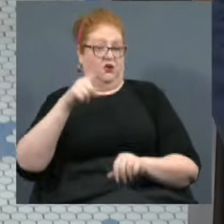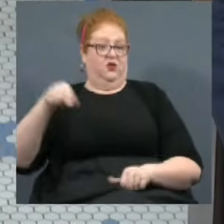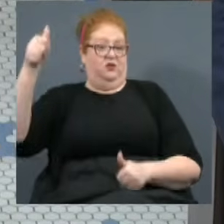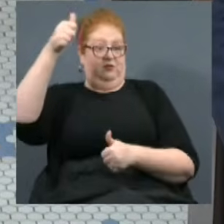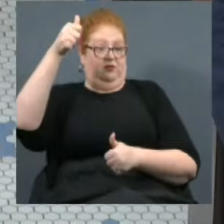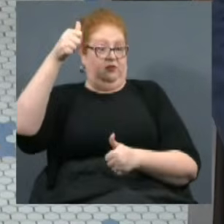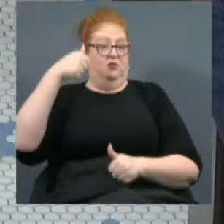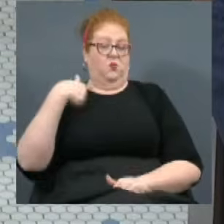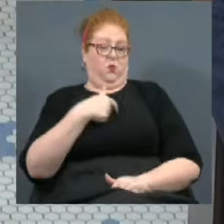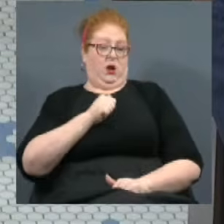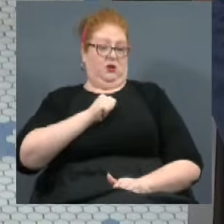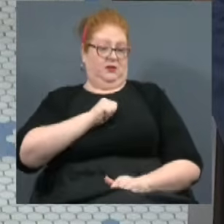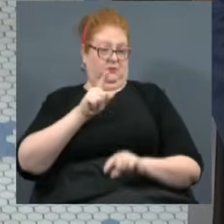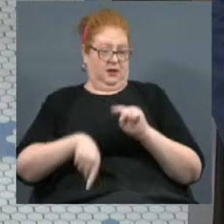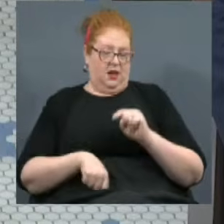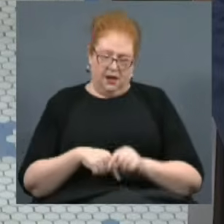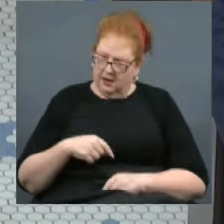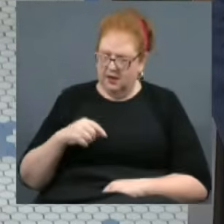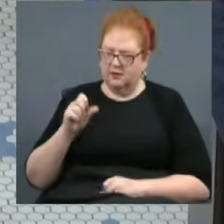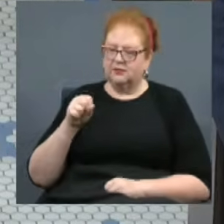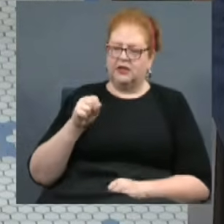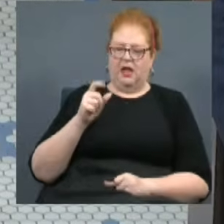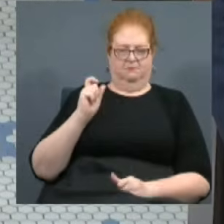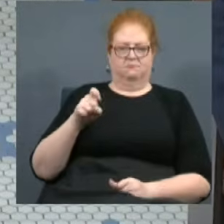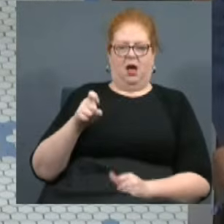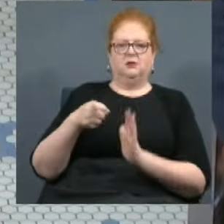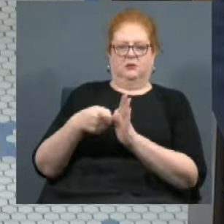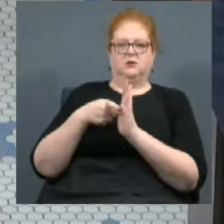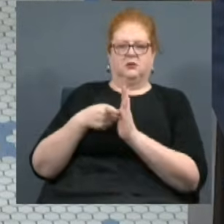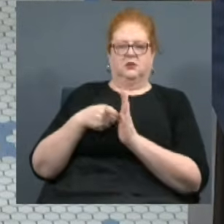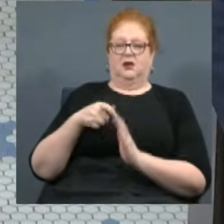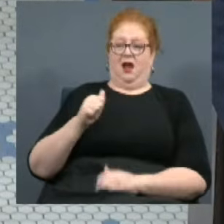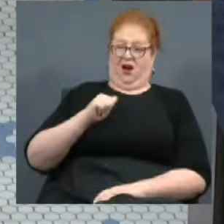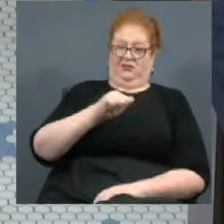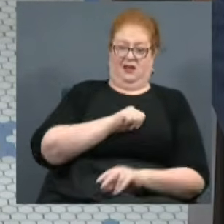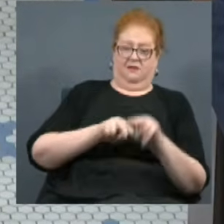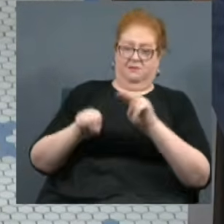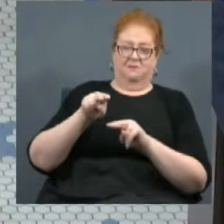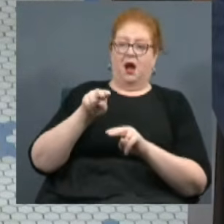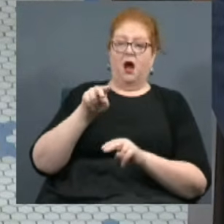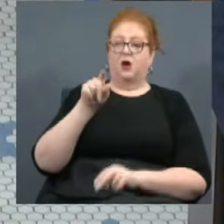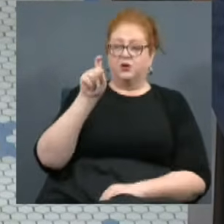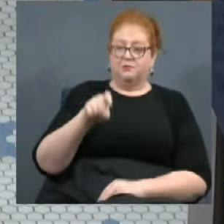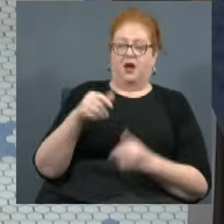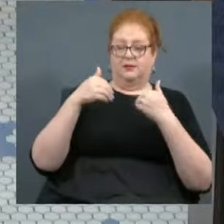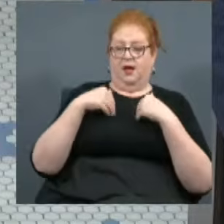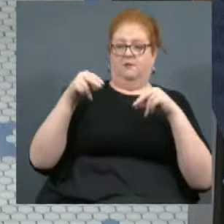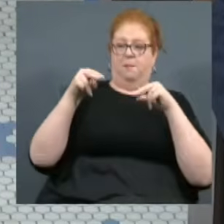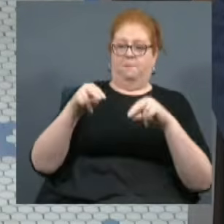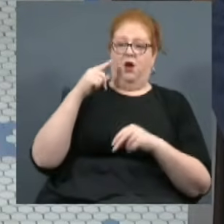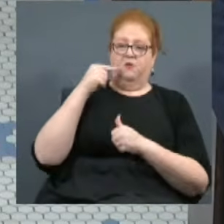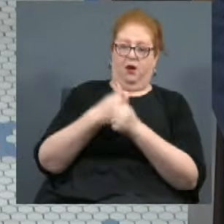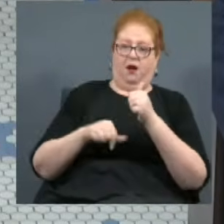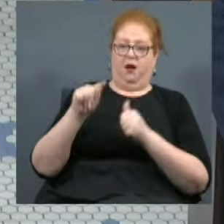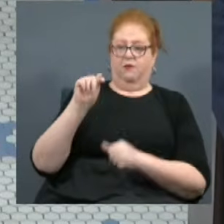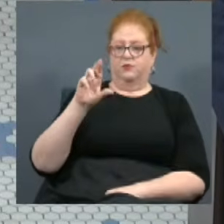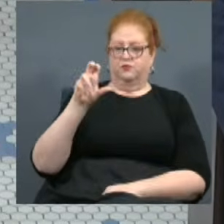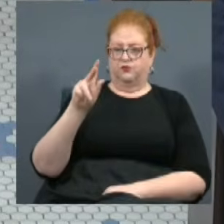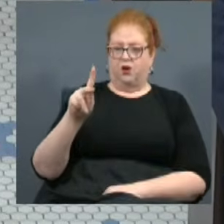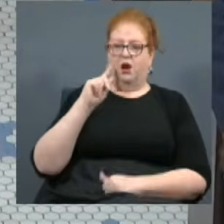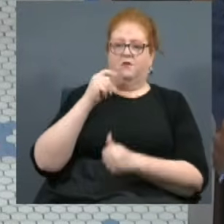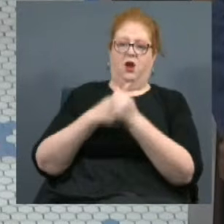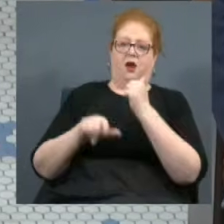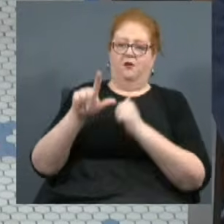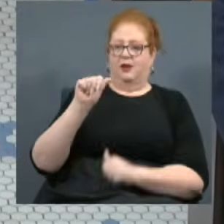want to, right? The amount of staff that it would take to do monitoring, you'd have to have a monitor for every truck, a monitor at the